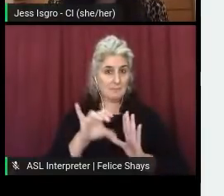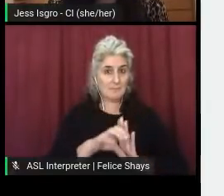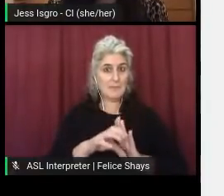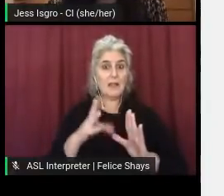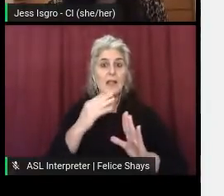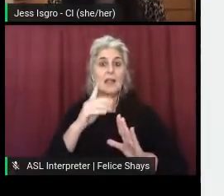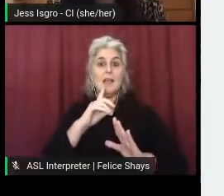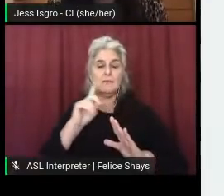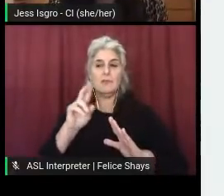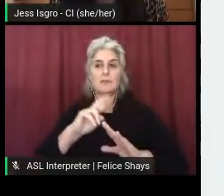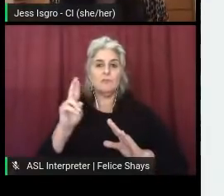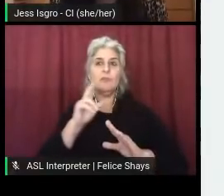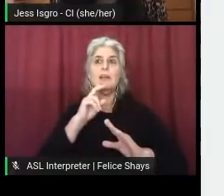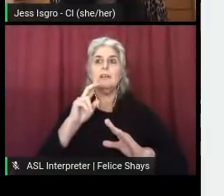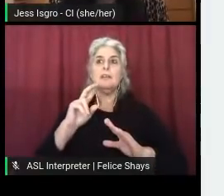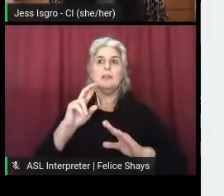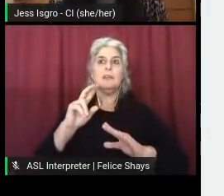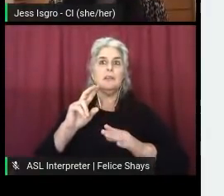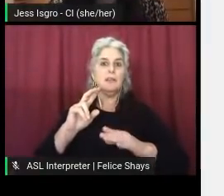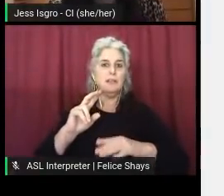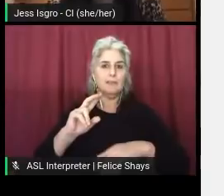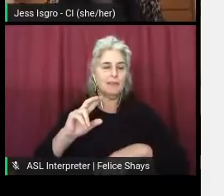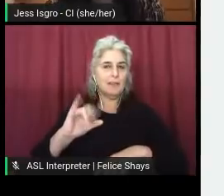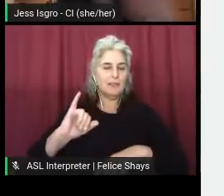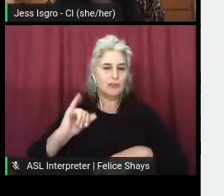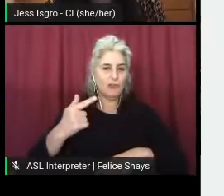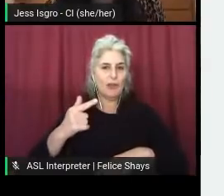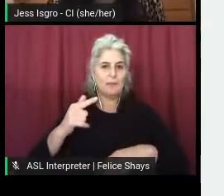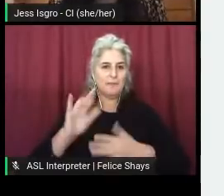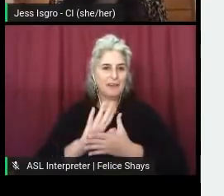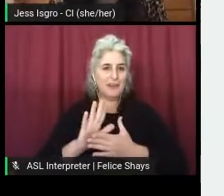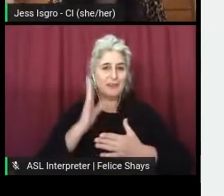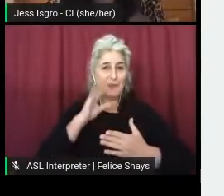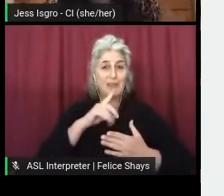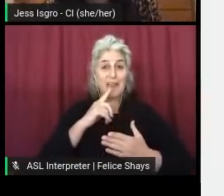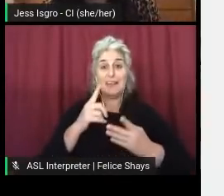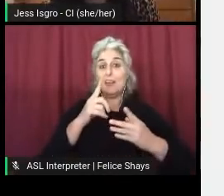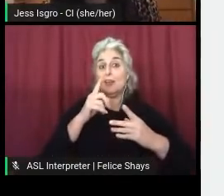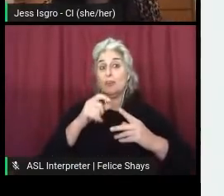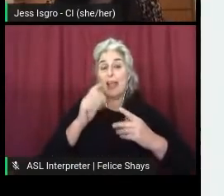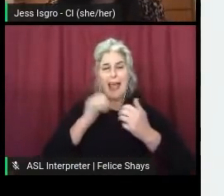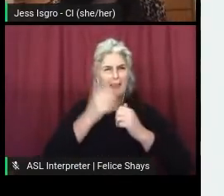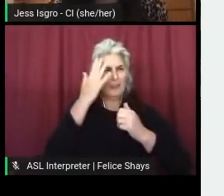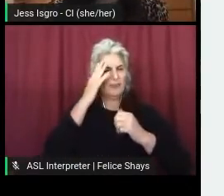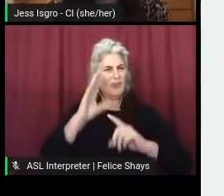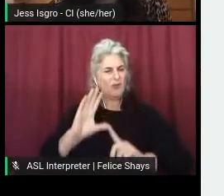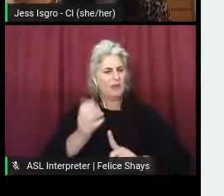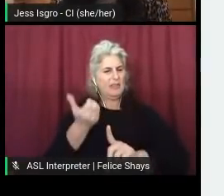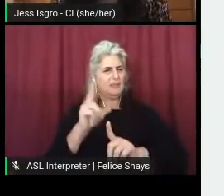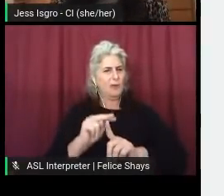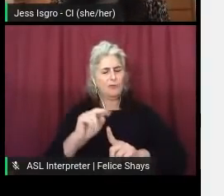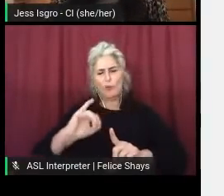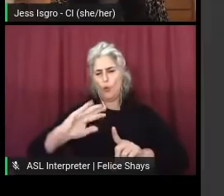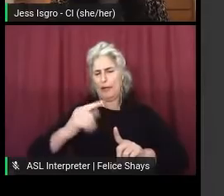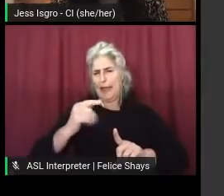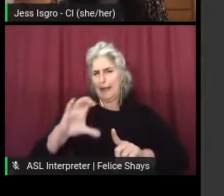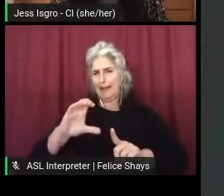way to recognize that these are indeed organic posts is because you don't see the word sponsored at the top underneath the brand name and the logo.